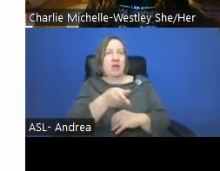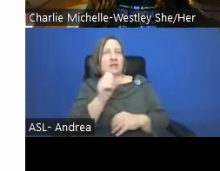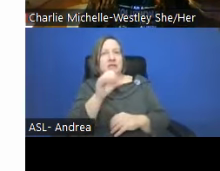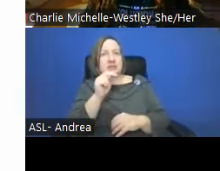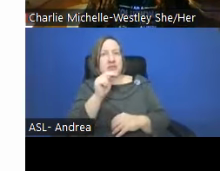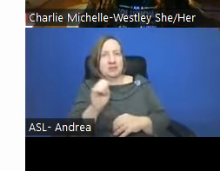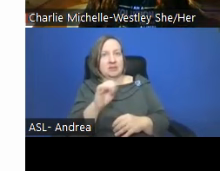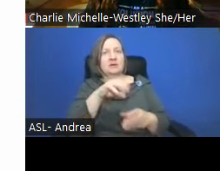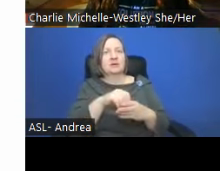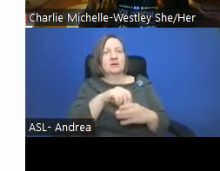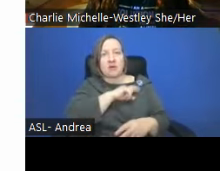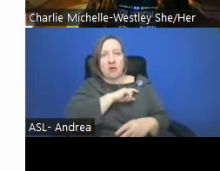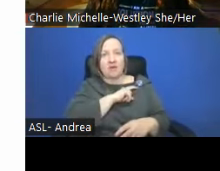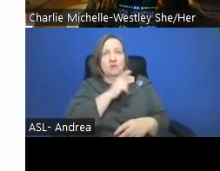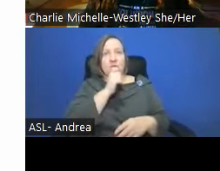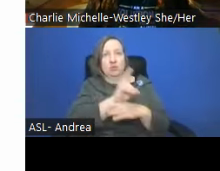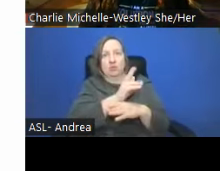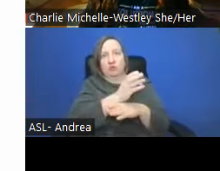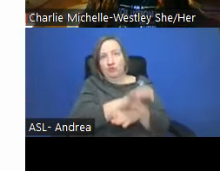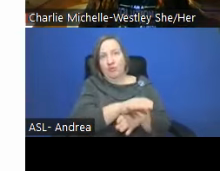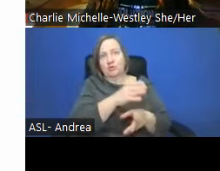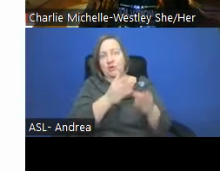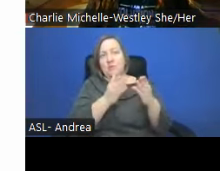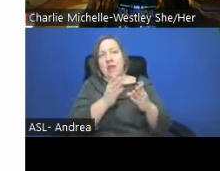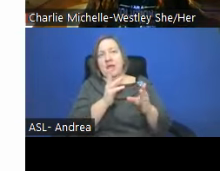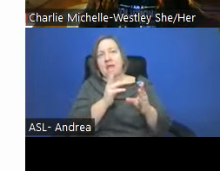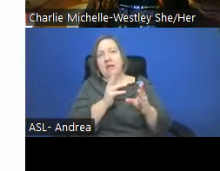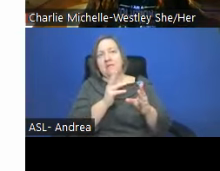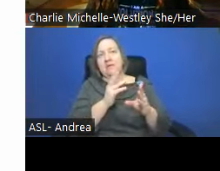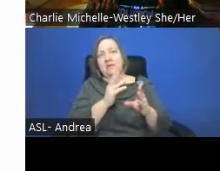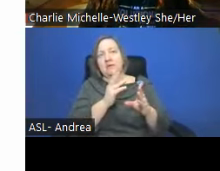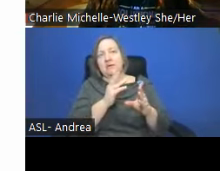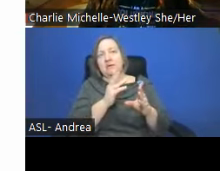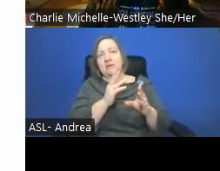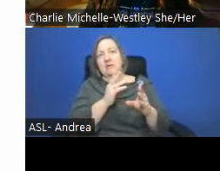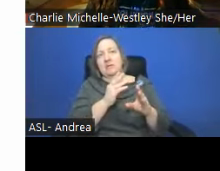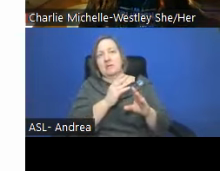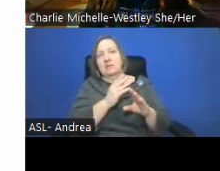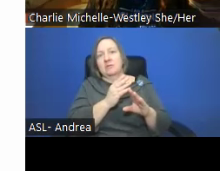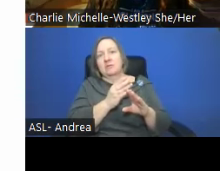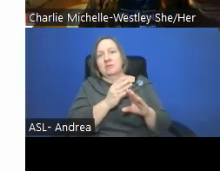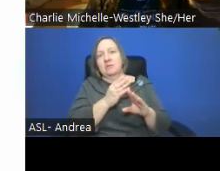including officers who used force or may have participated in use of deadly force.